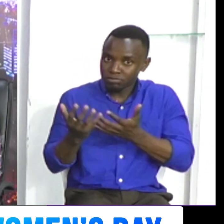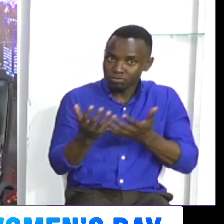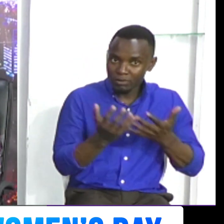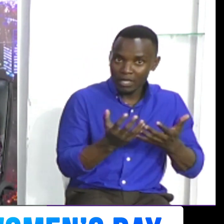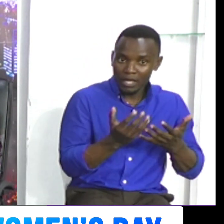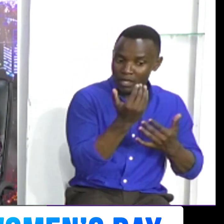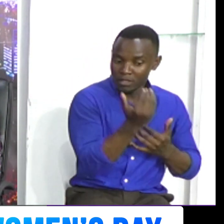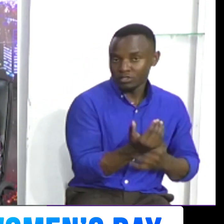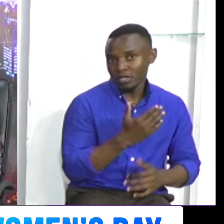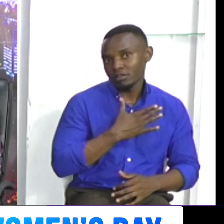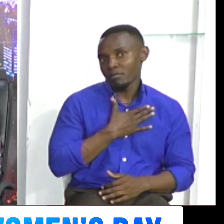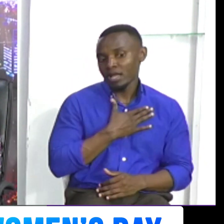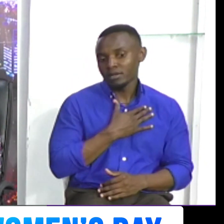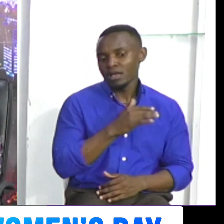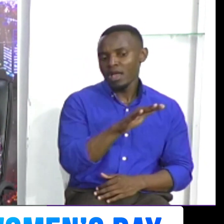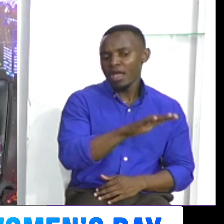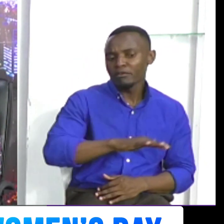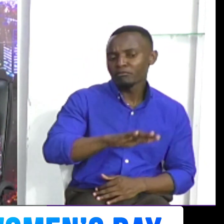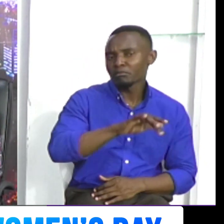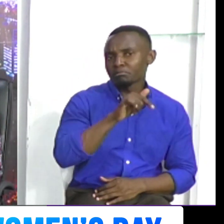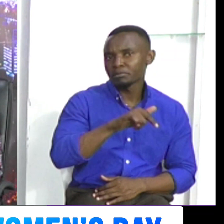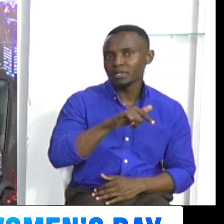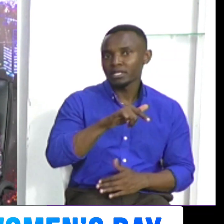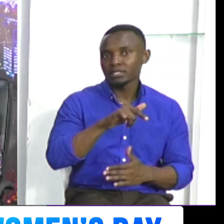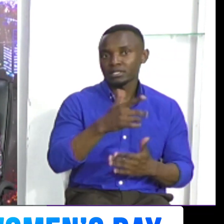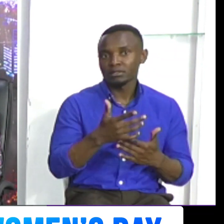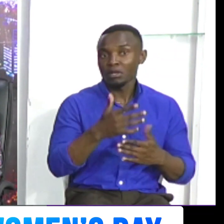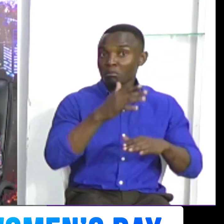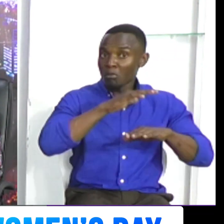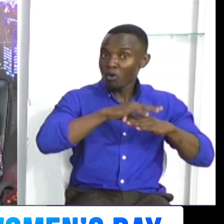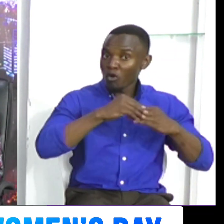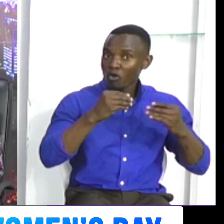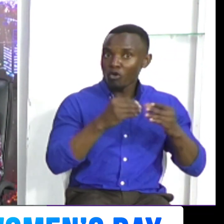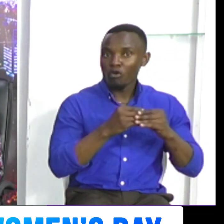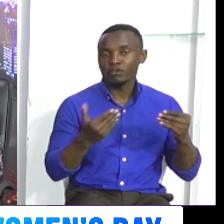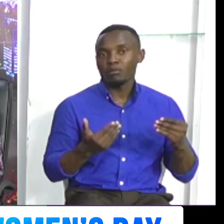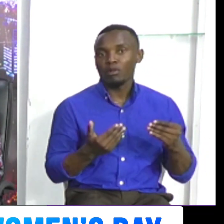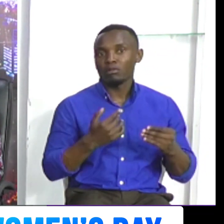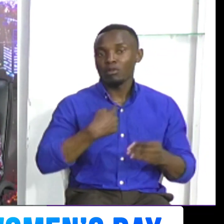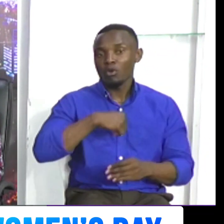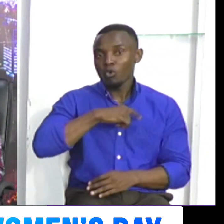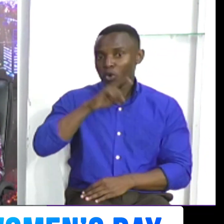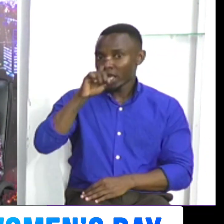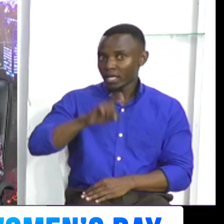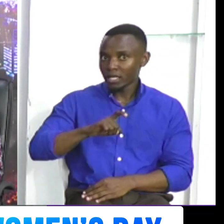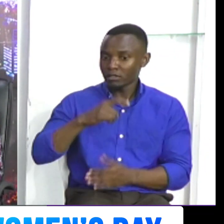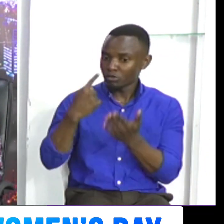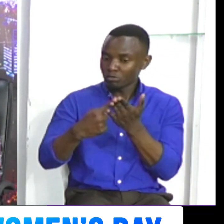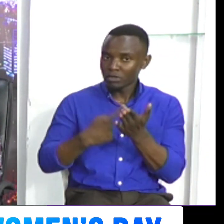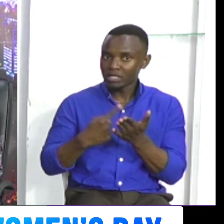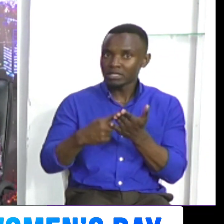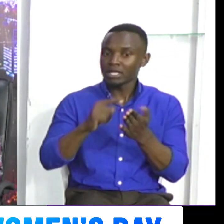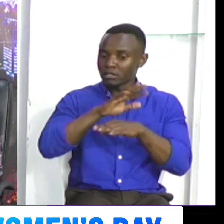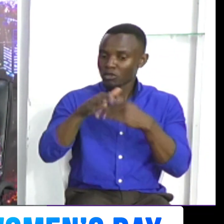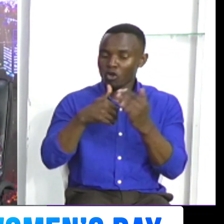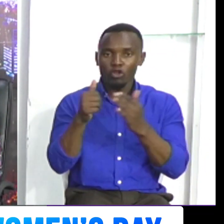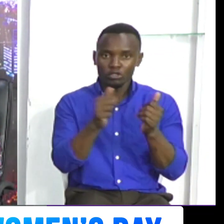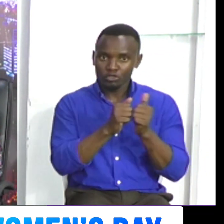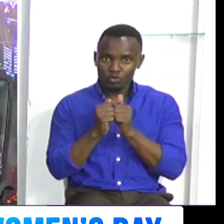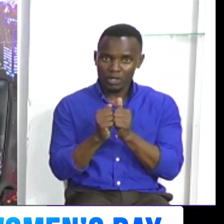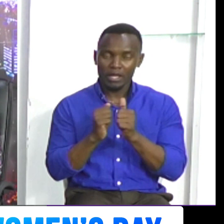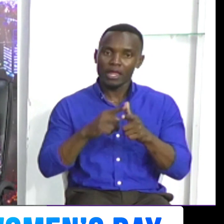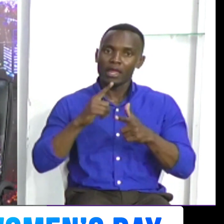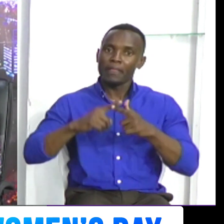environment conducive? It's a conversation where we need to come to sit all together and agree